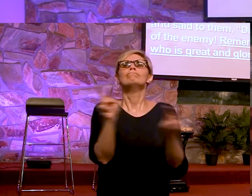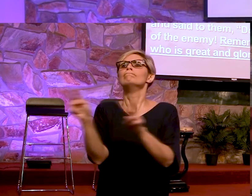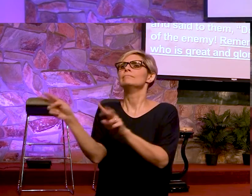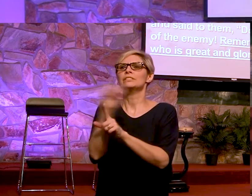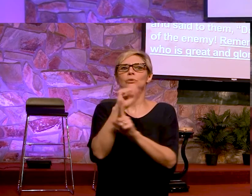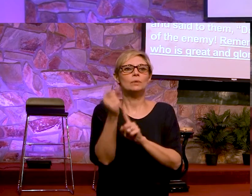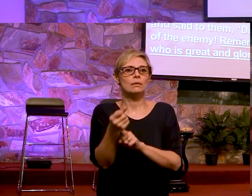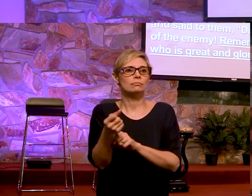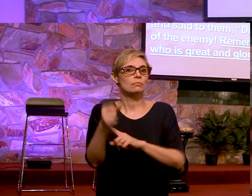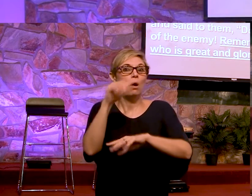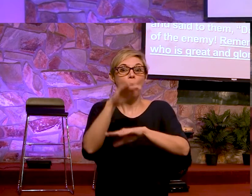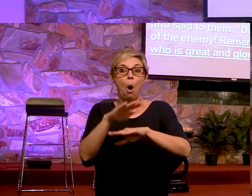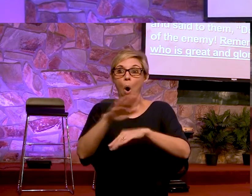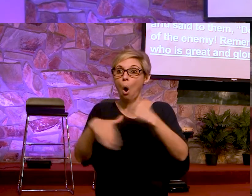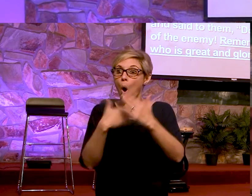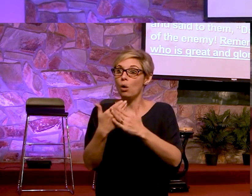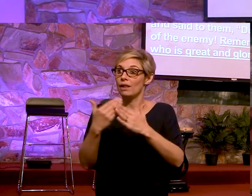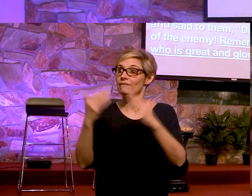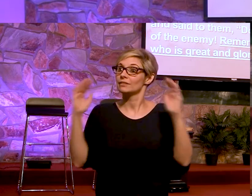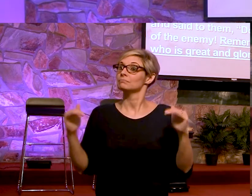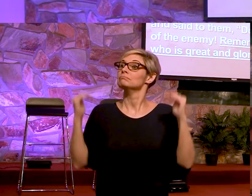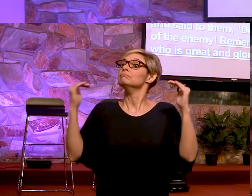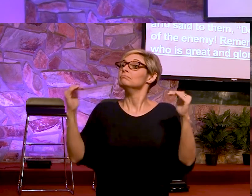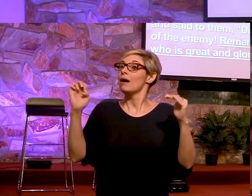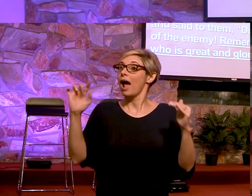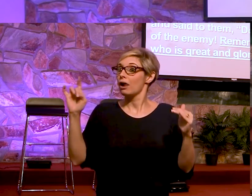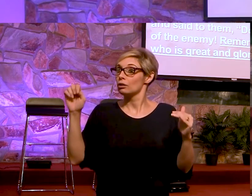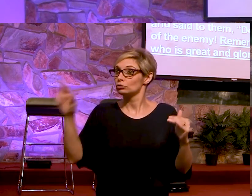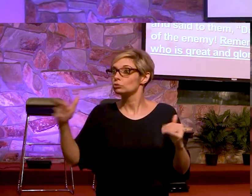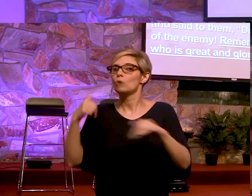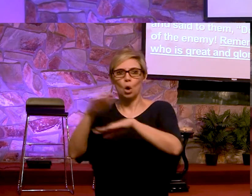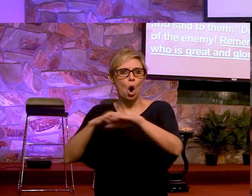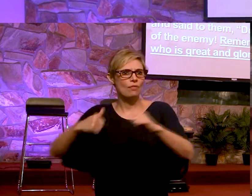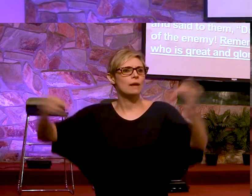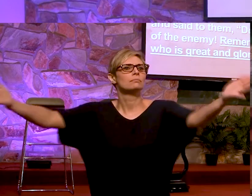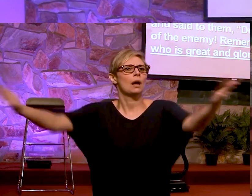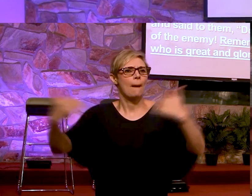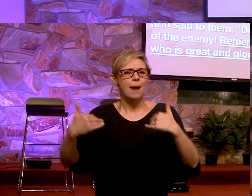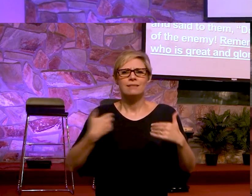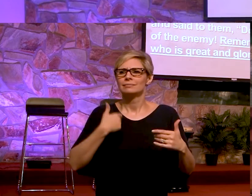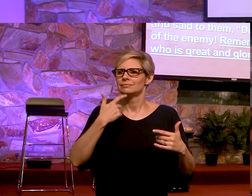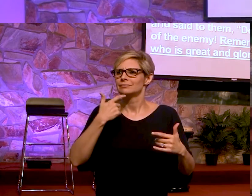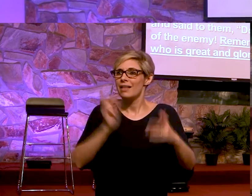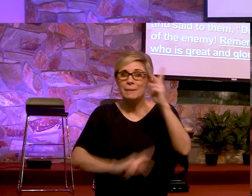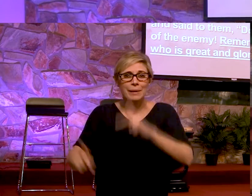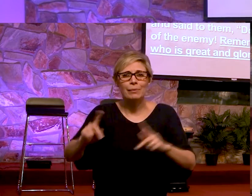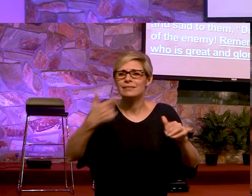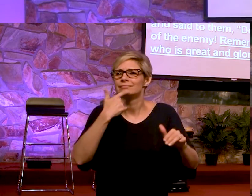the nobles and the rest of the people, and I said to them, don't be afraid of the enemy.